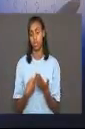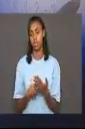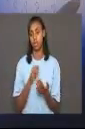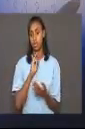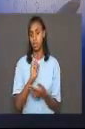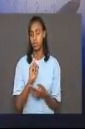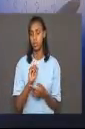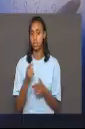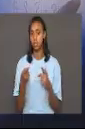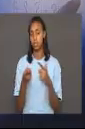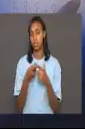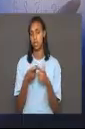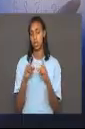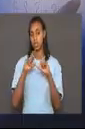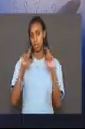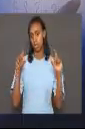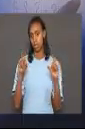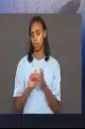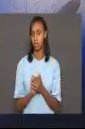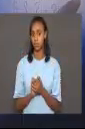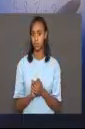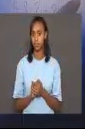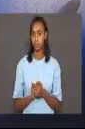Here is the second text.